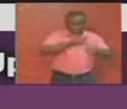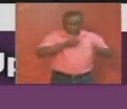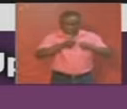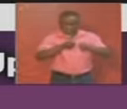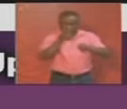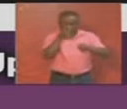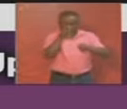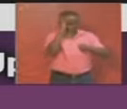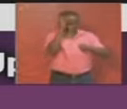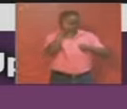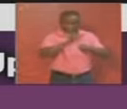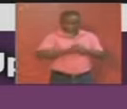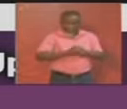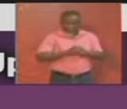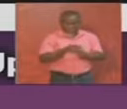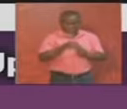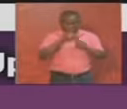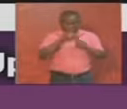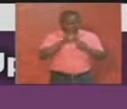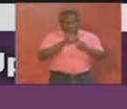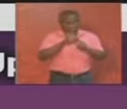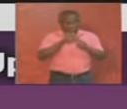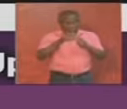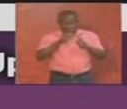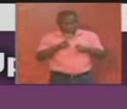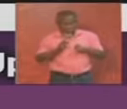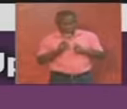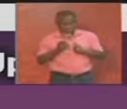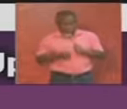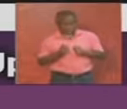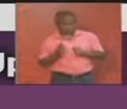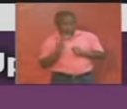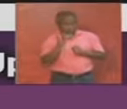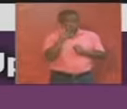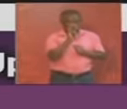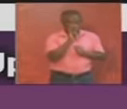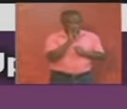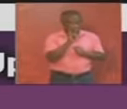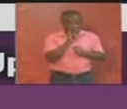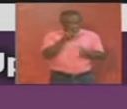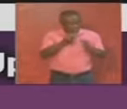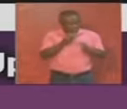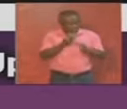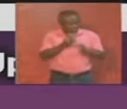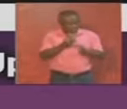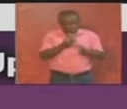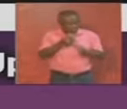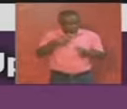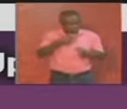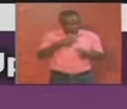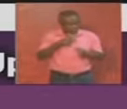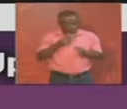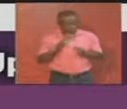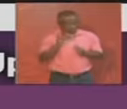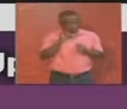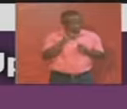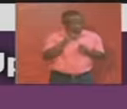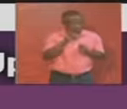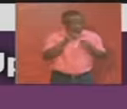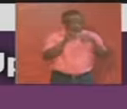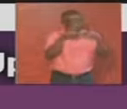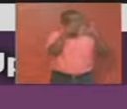visitors, because the borders will be closed to everybody else? So do they still have to do the same quarantining period as somebody